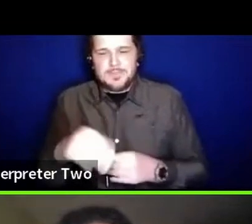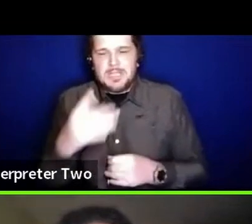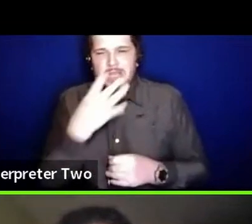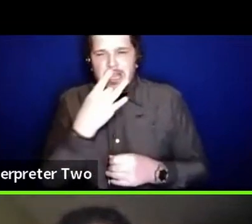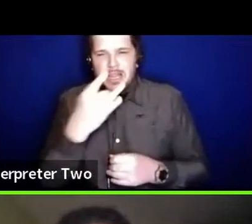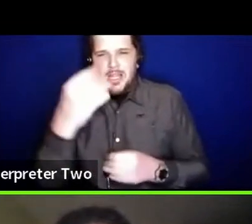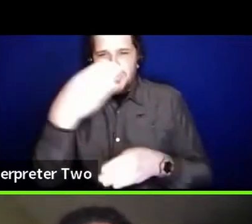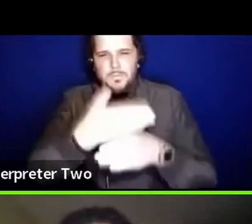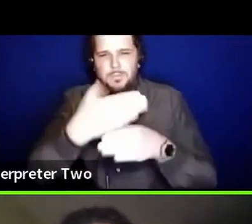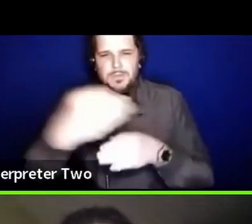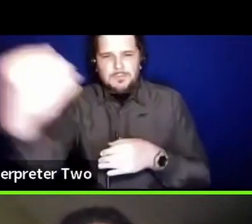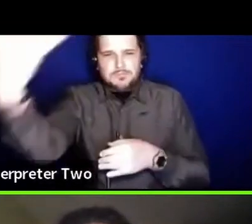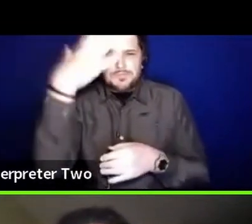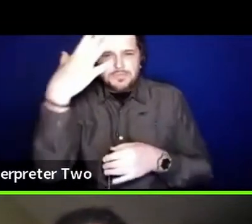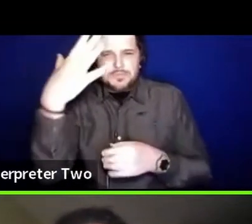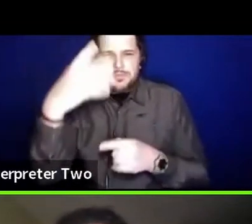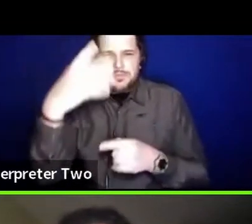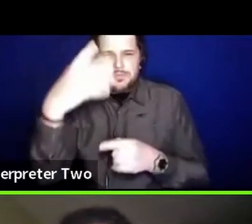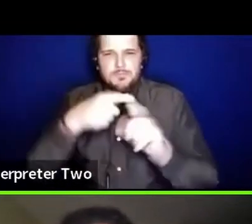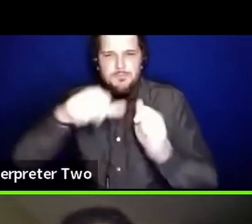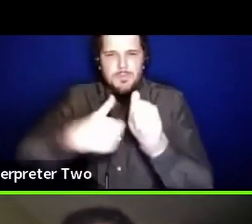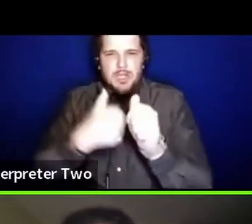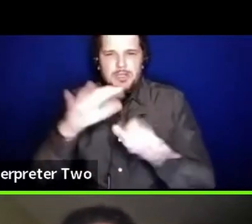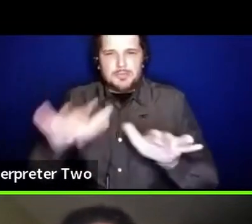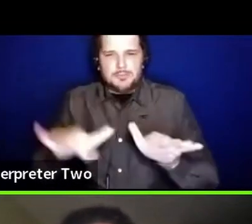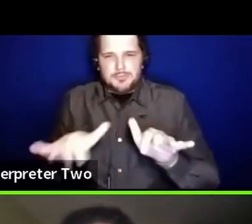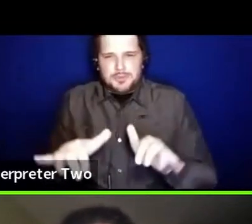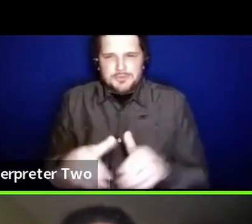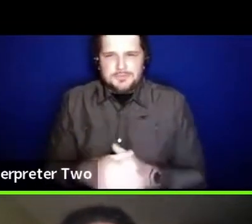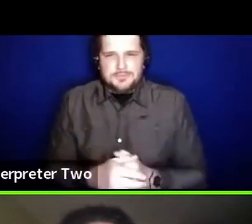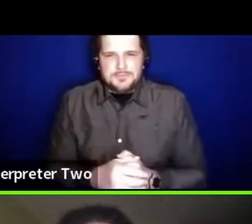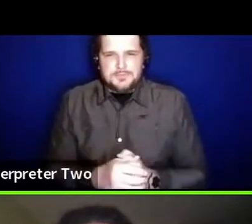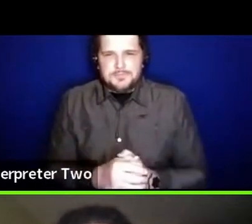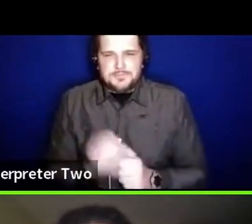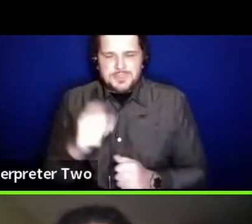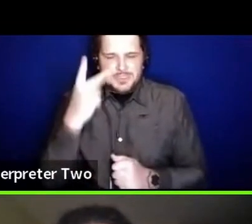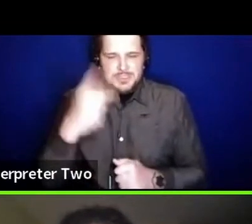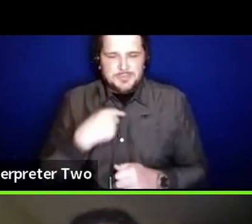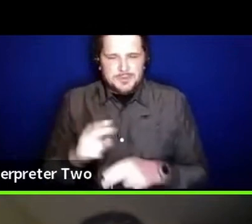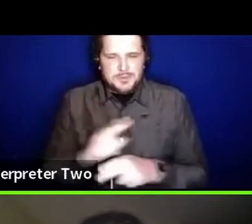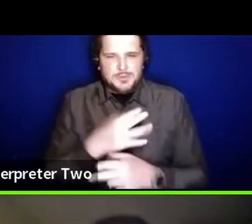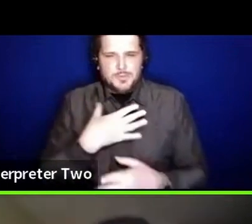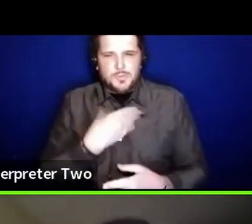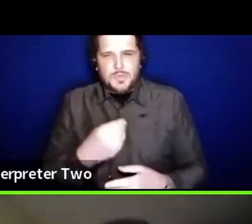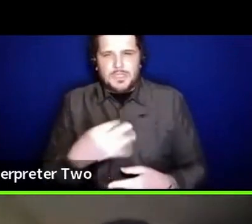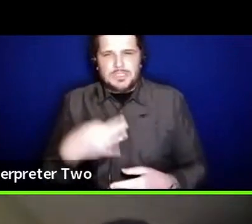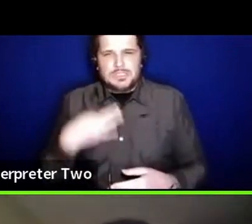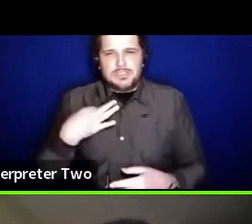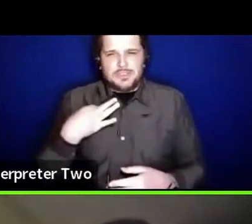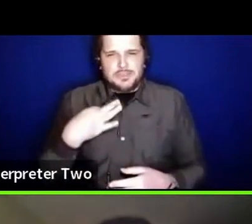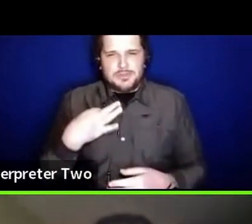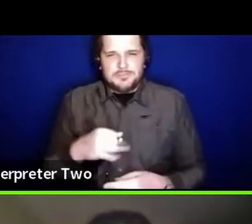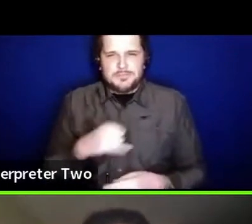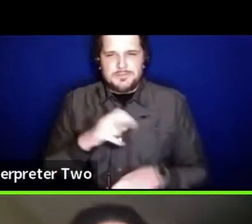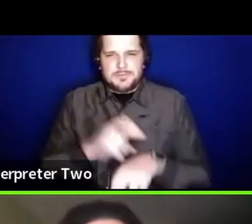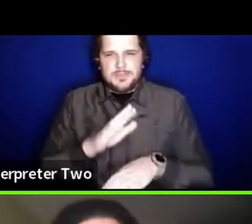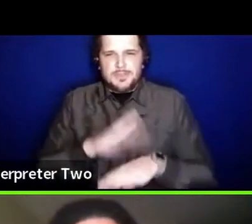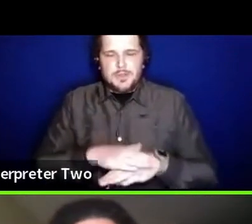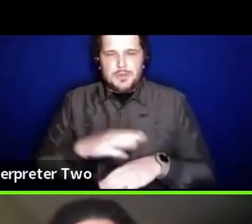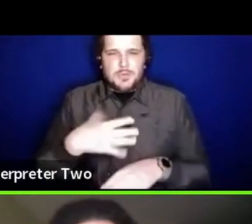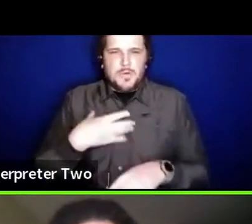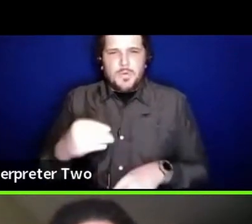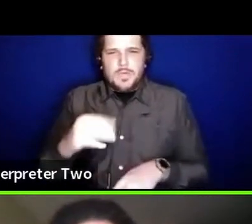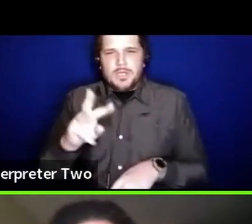window, so it's hitting my face, and you can see that I'm wearing a white t-shirt and I'm sitting on a white wicker